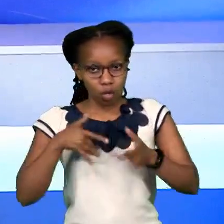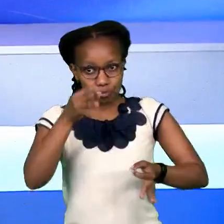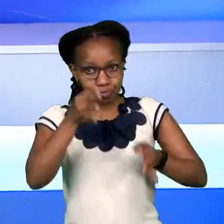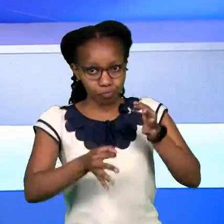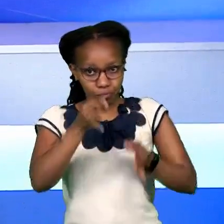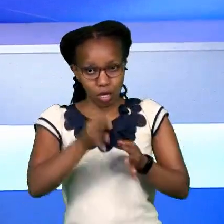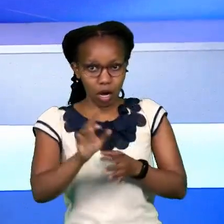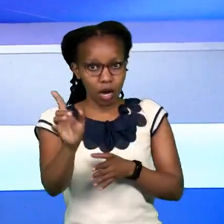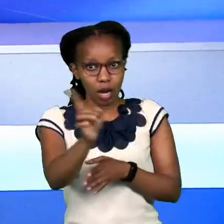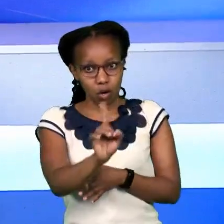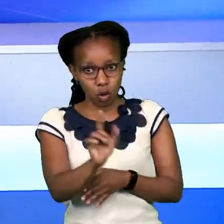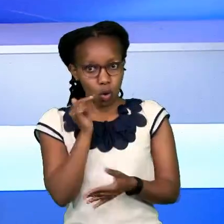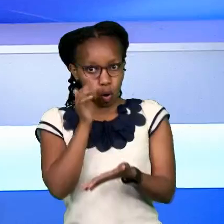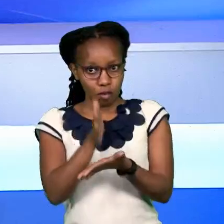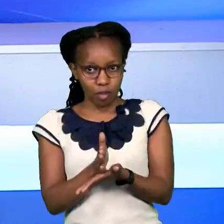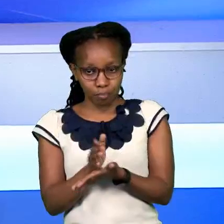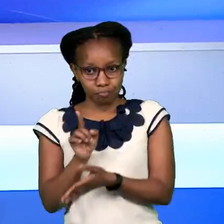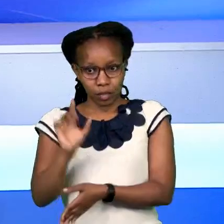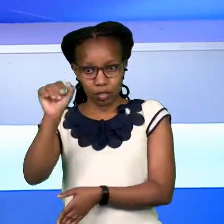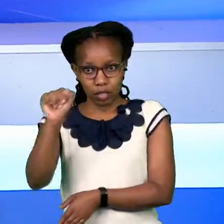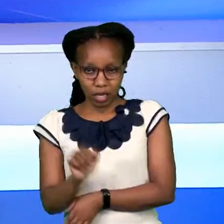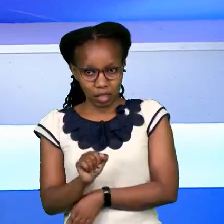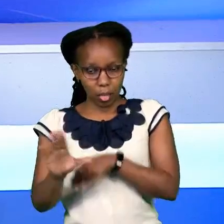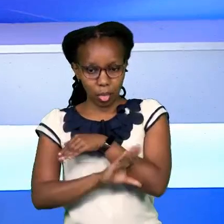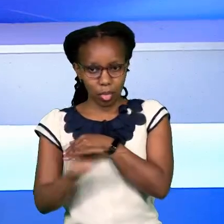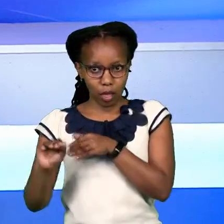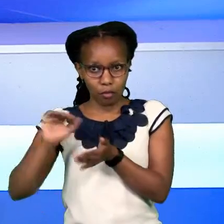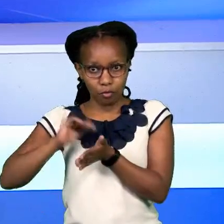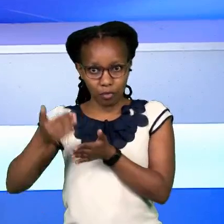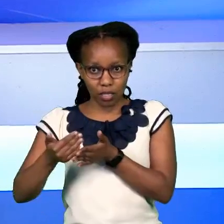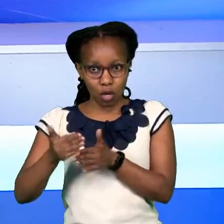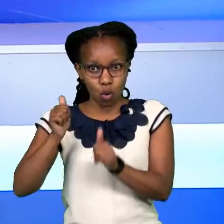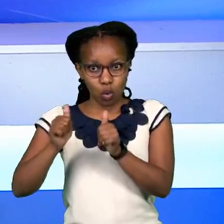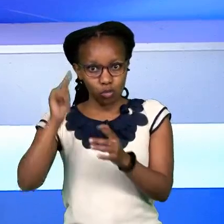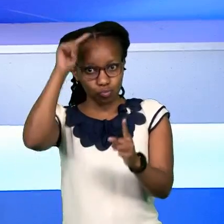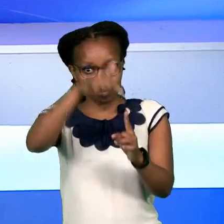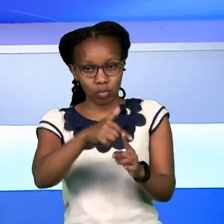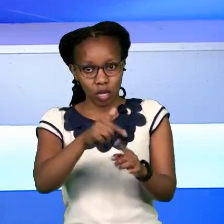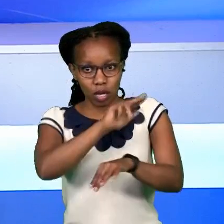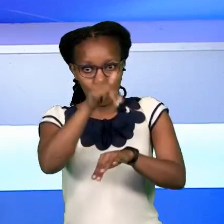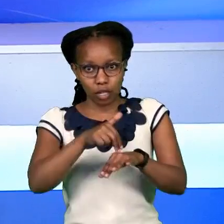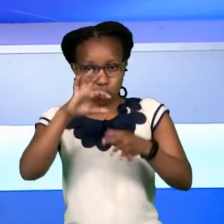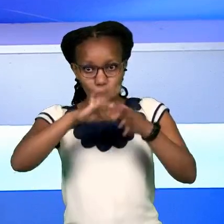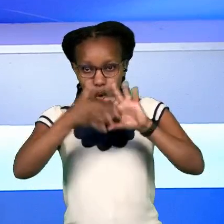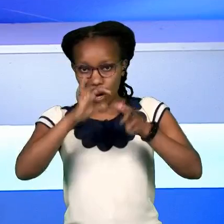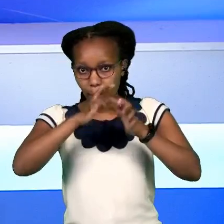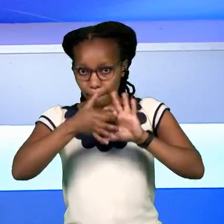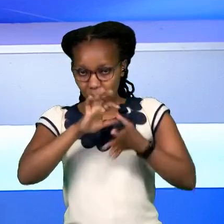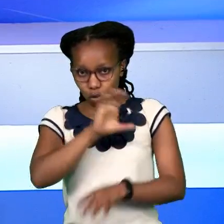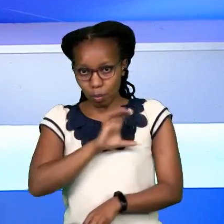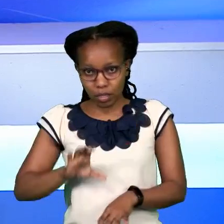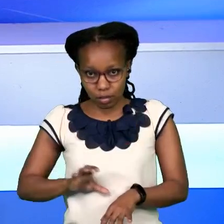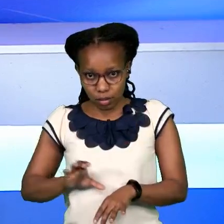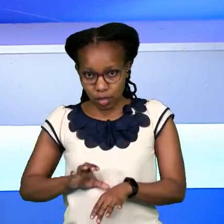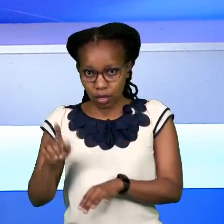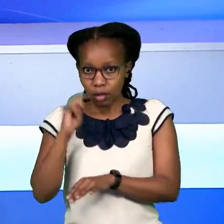the prosecution had proven Wario had a role in the embezzlement of funds allocated to the National Olympic Committee of Kenya NOC to oversee the welfare